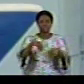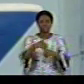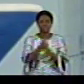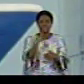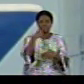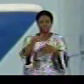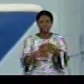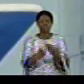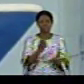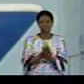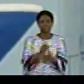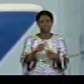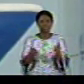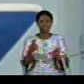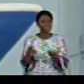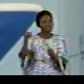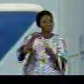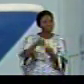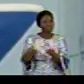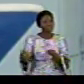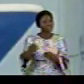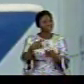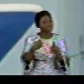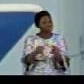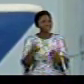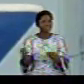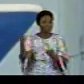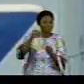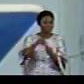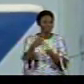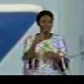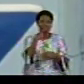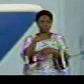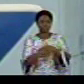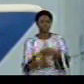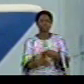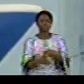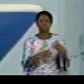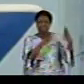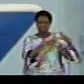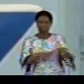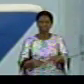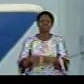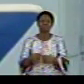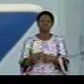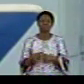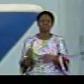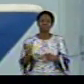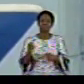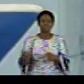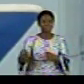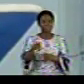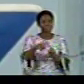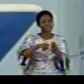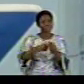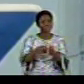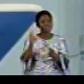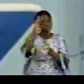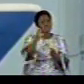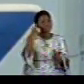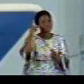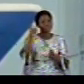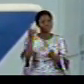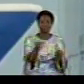more they tried, the more the blood flowed. And so they started looking for vehicle